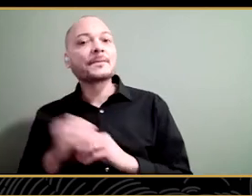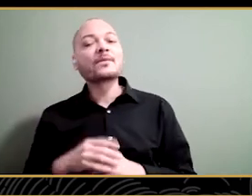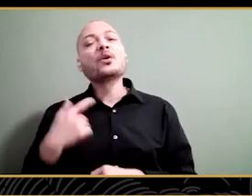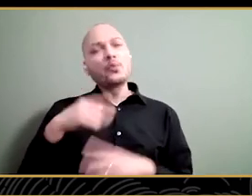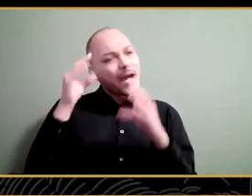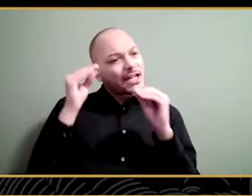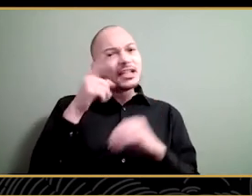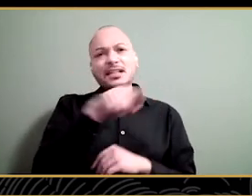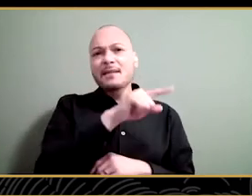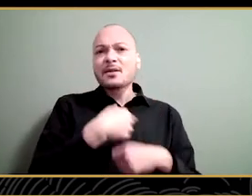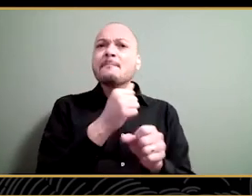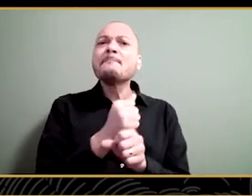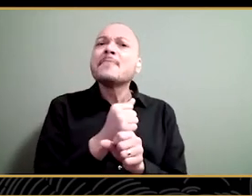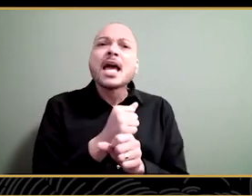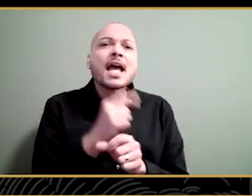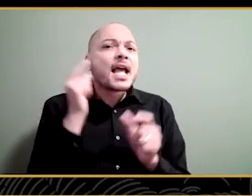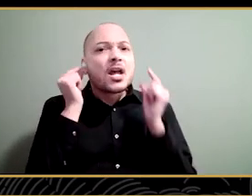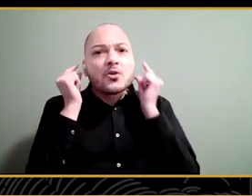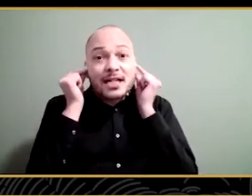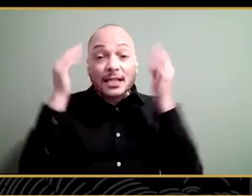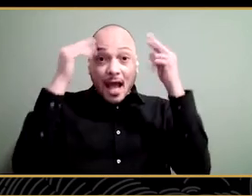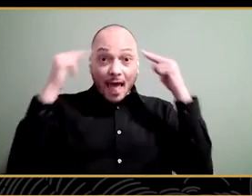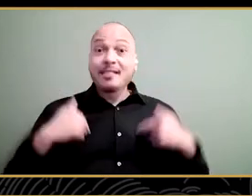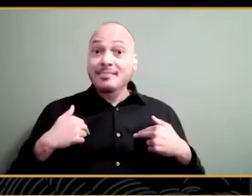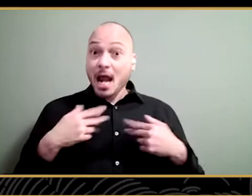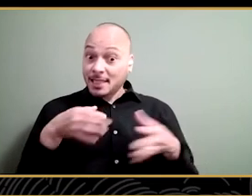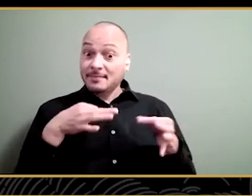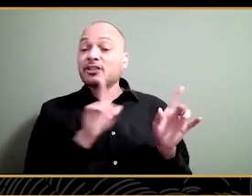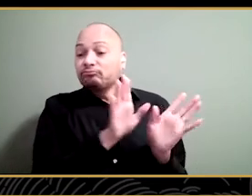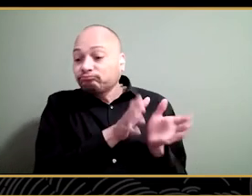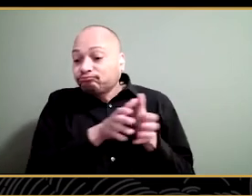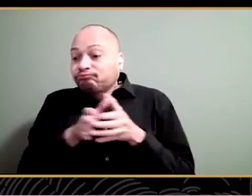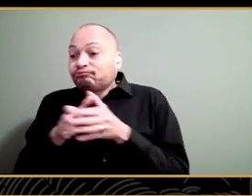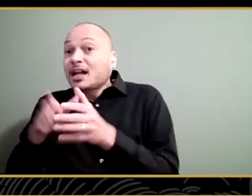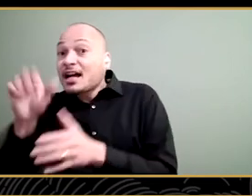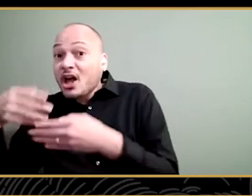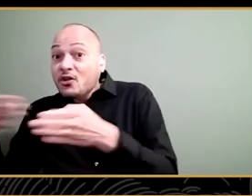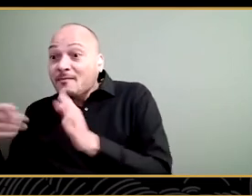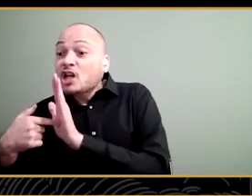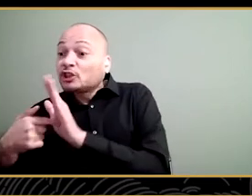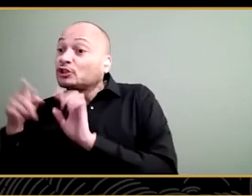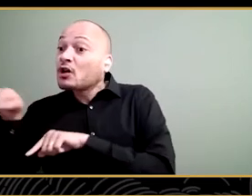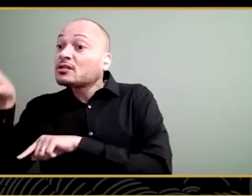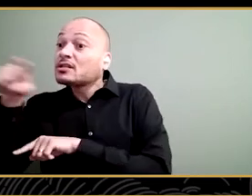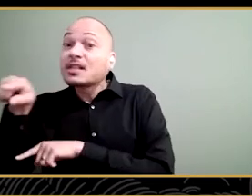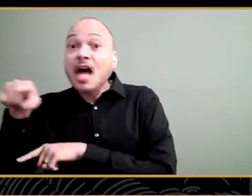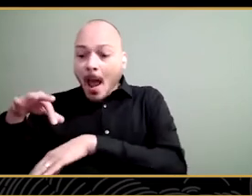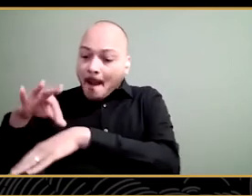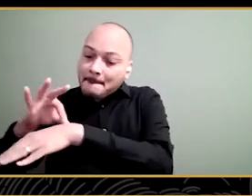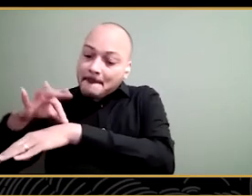to make earrings The nun explains as she brings us into another room And shows us beaded jewelry